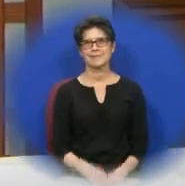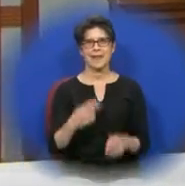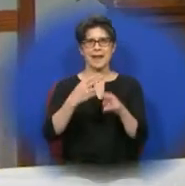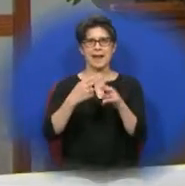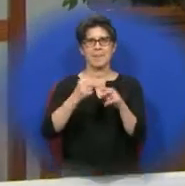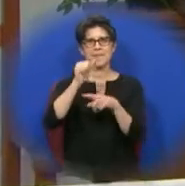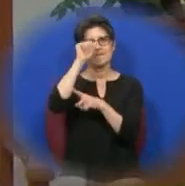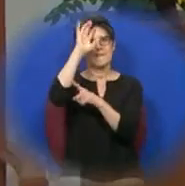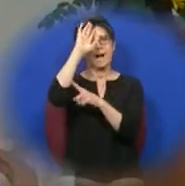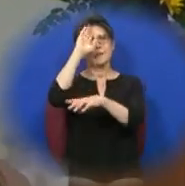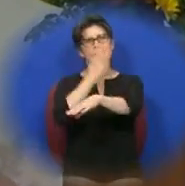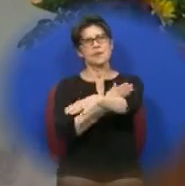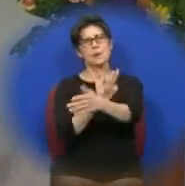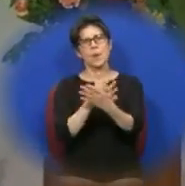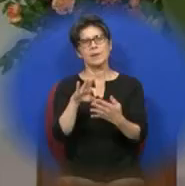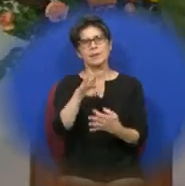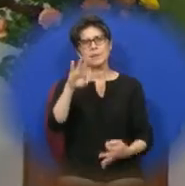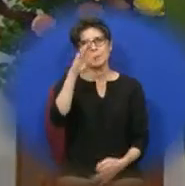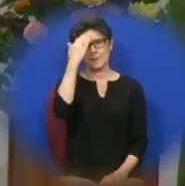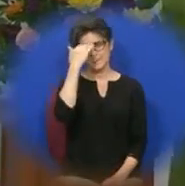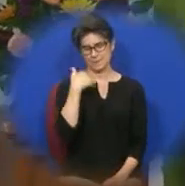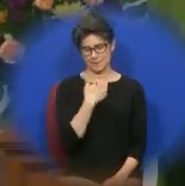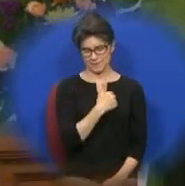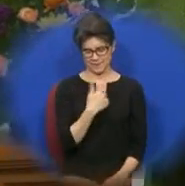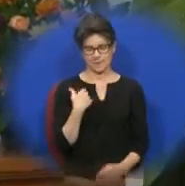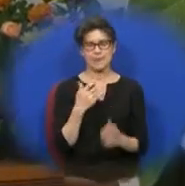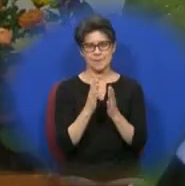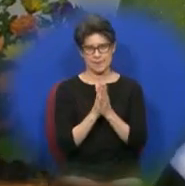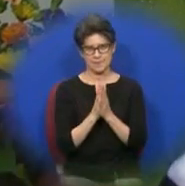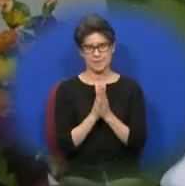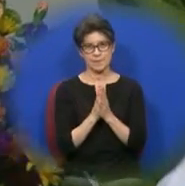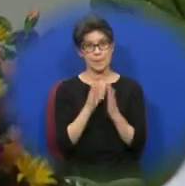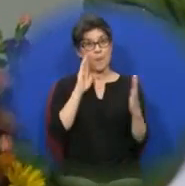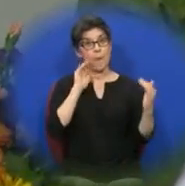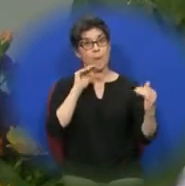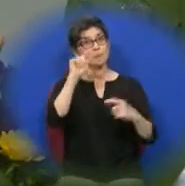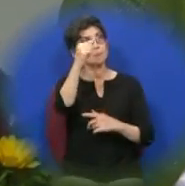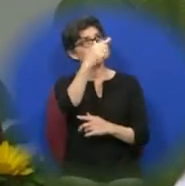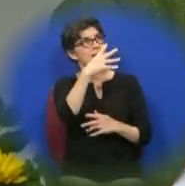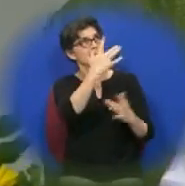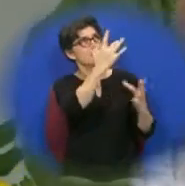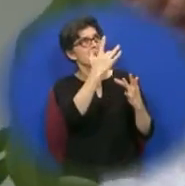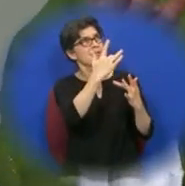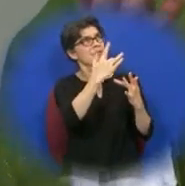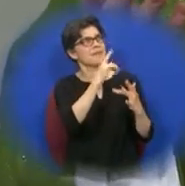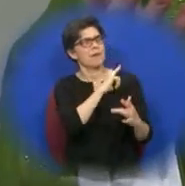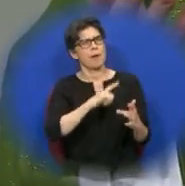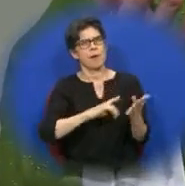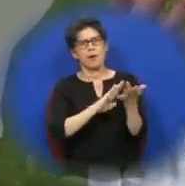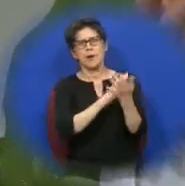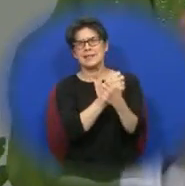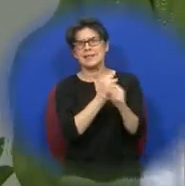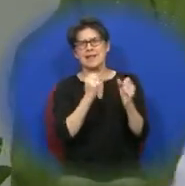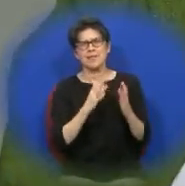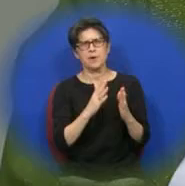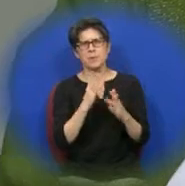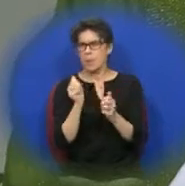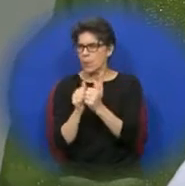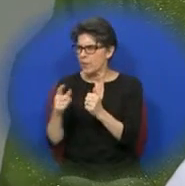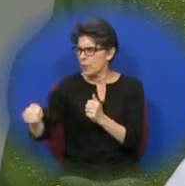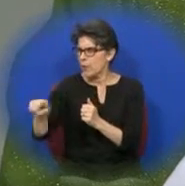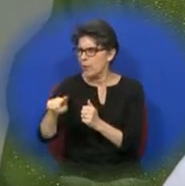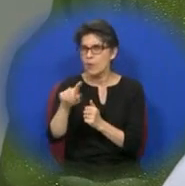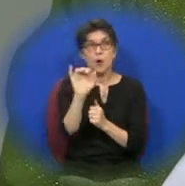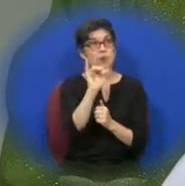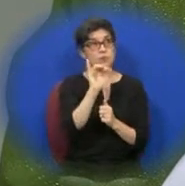In the name of the Father, and of the Son, and of the Holy Spirit. Amen. Amen. May the grace, mercy, and peace of our Lord and Savior be with all of you. And with